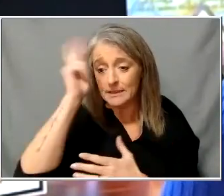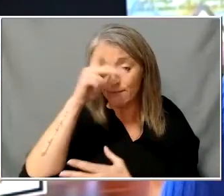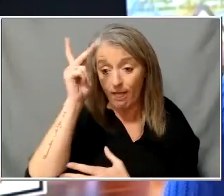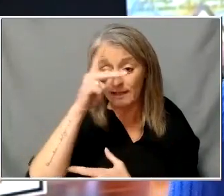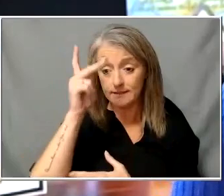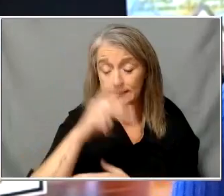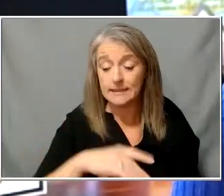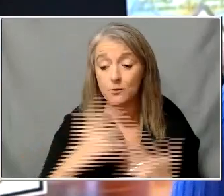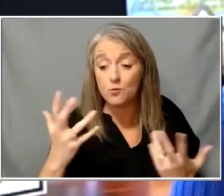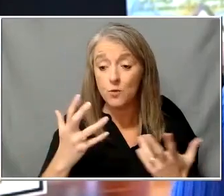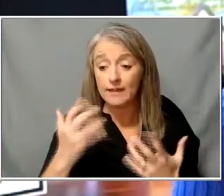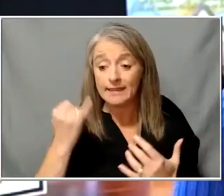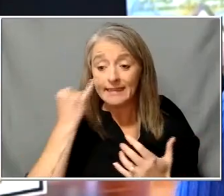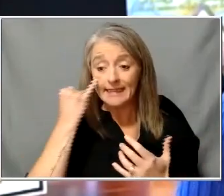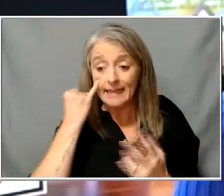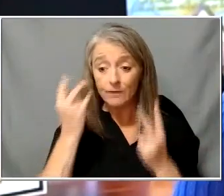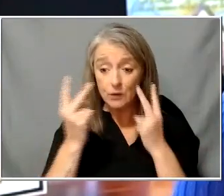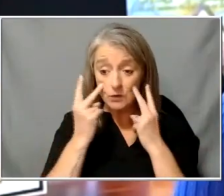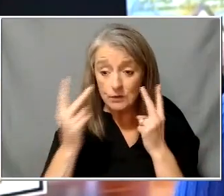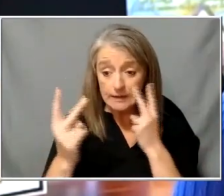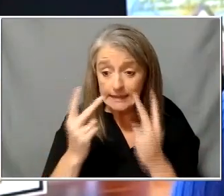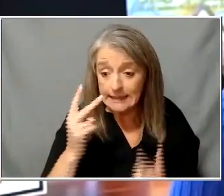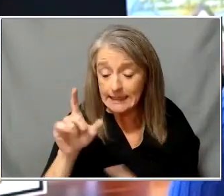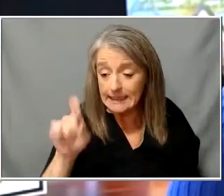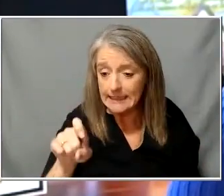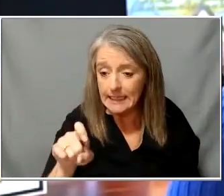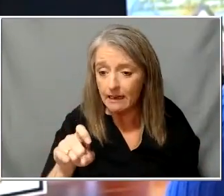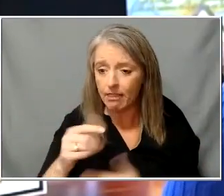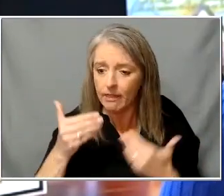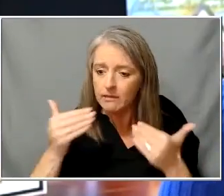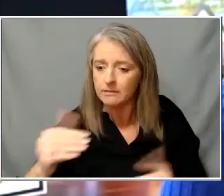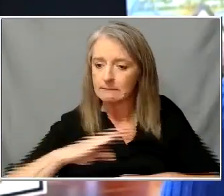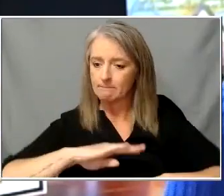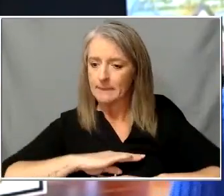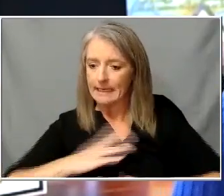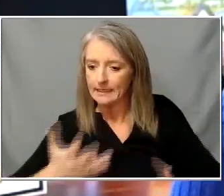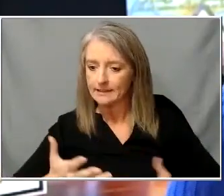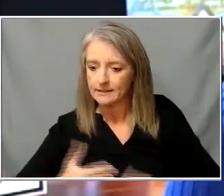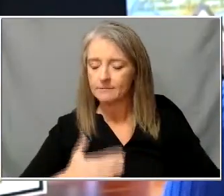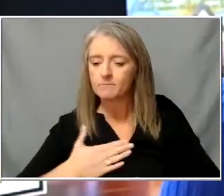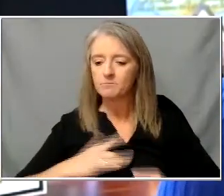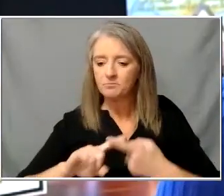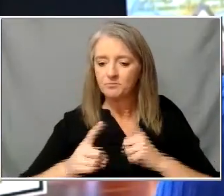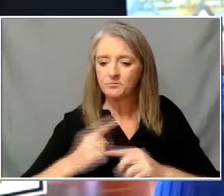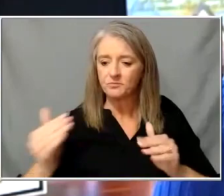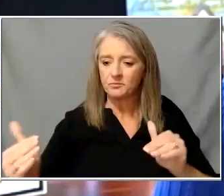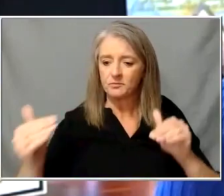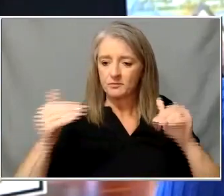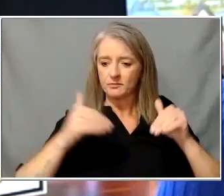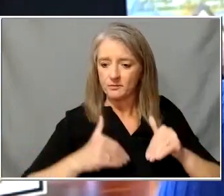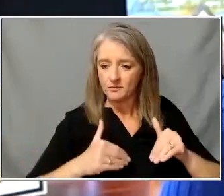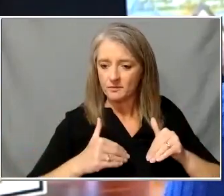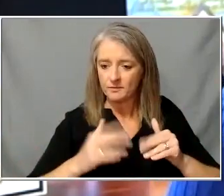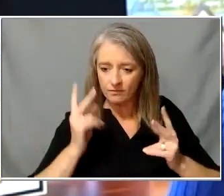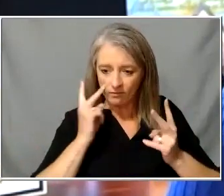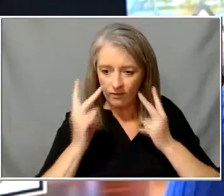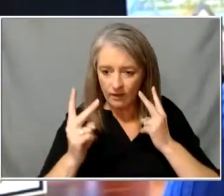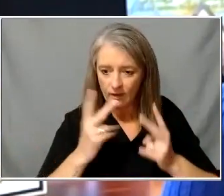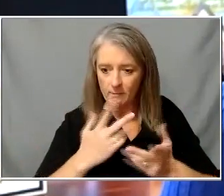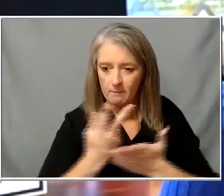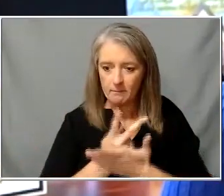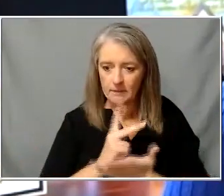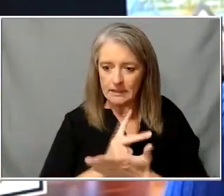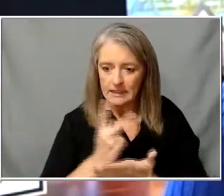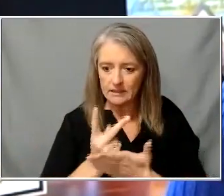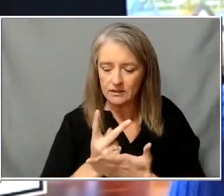is, if you see a need, then meet it. I had a friend of mine come over. She saw that my kitchen,